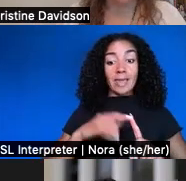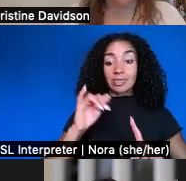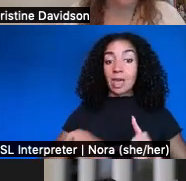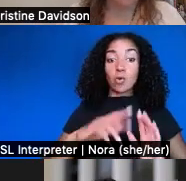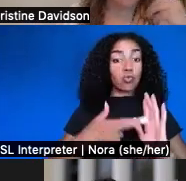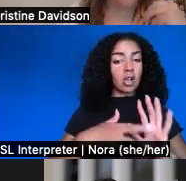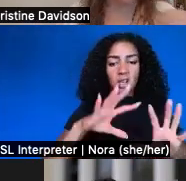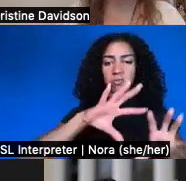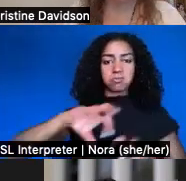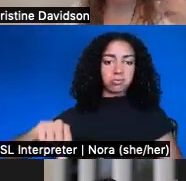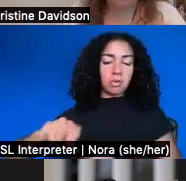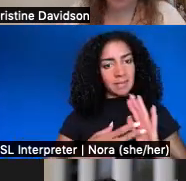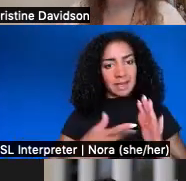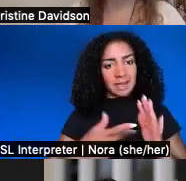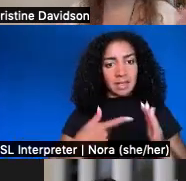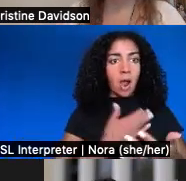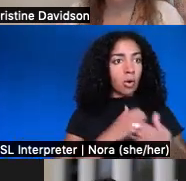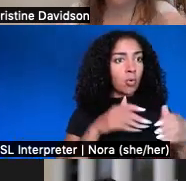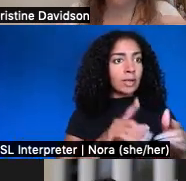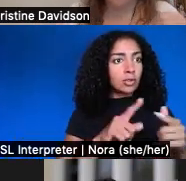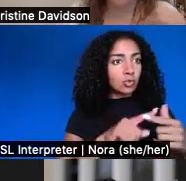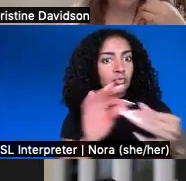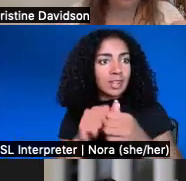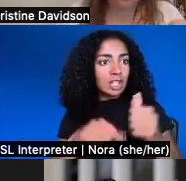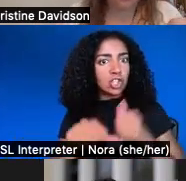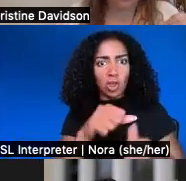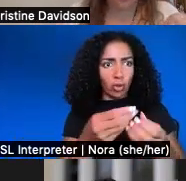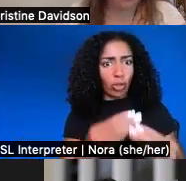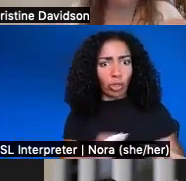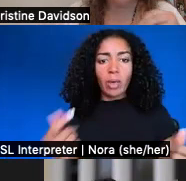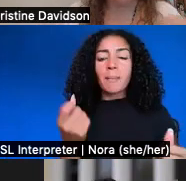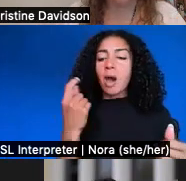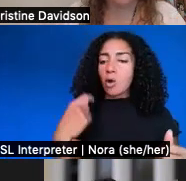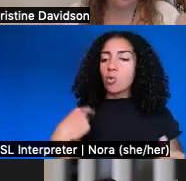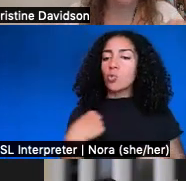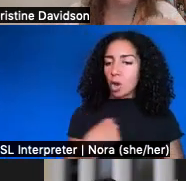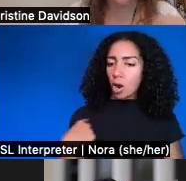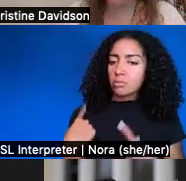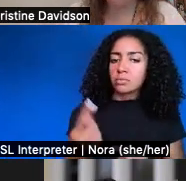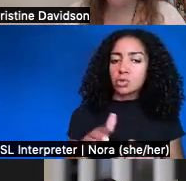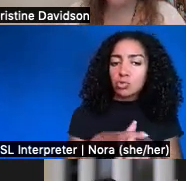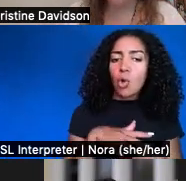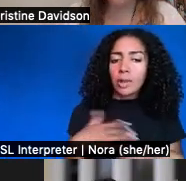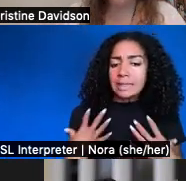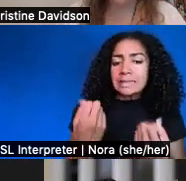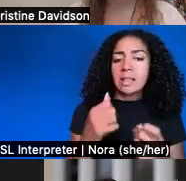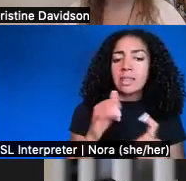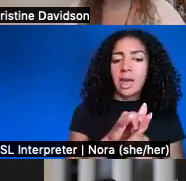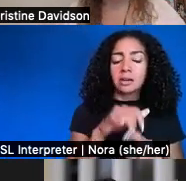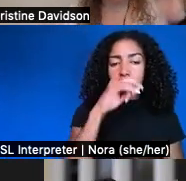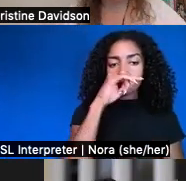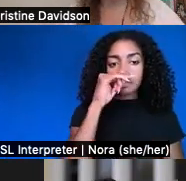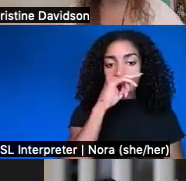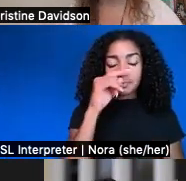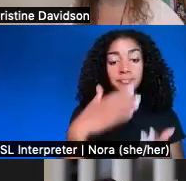But slowly we're starting to recover that in different ways. Even if we don't have our full access to our full language, we